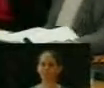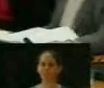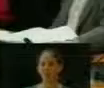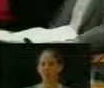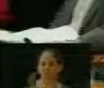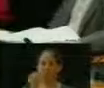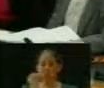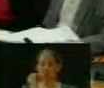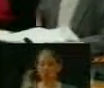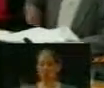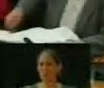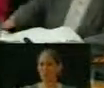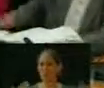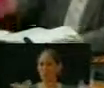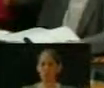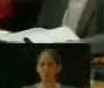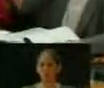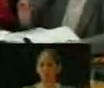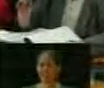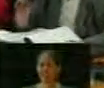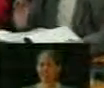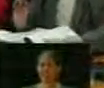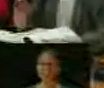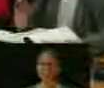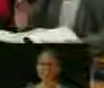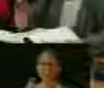them, then turn it down. What are you afraid of?